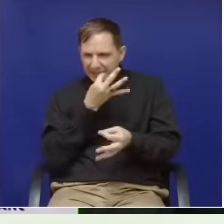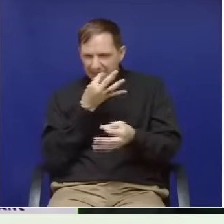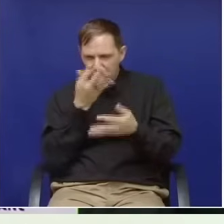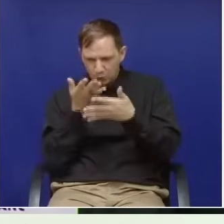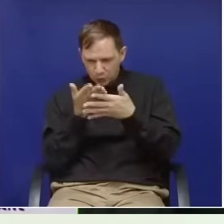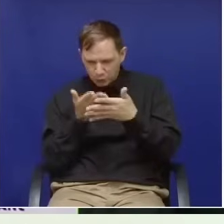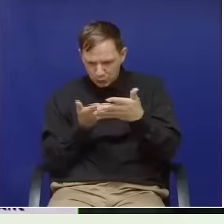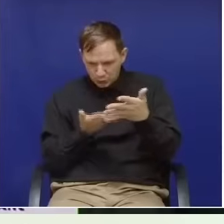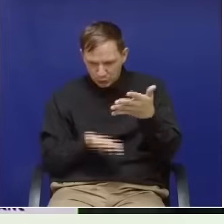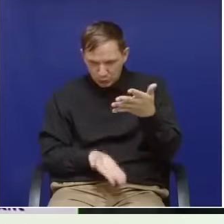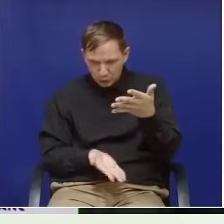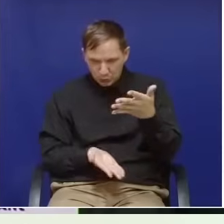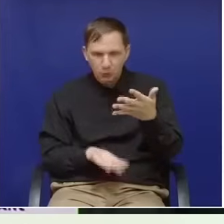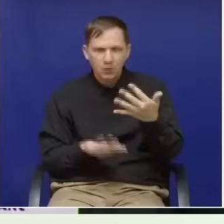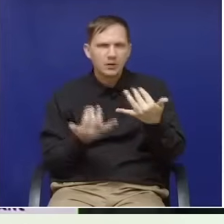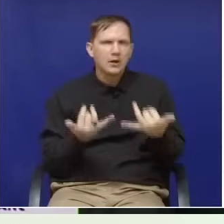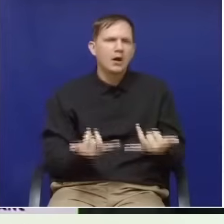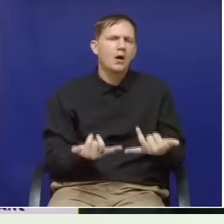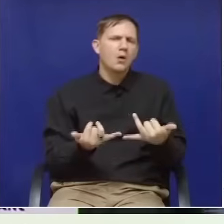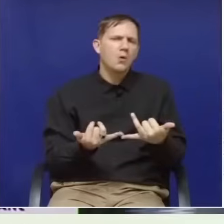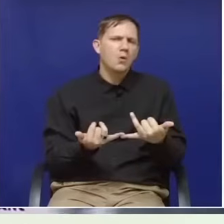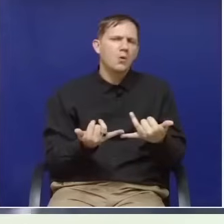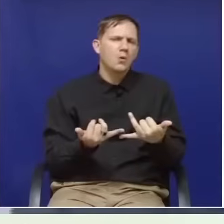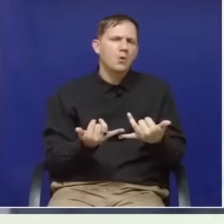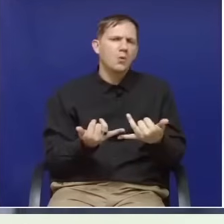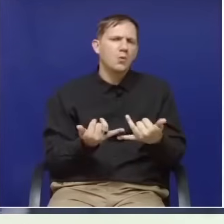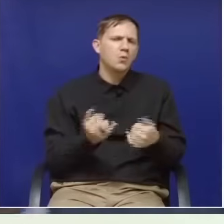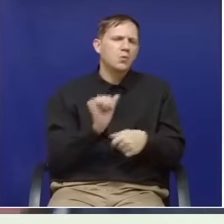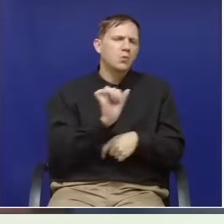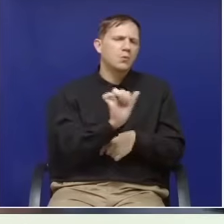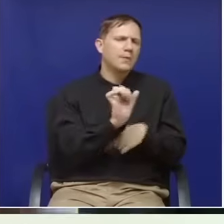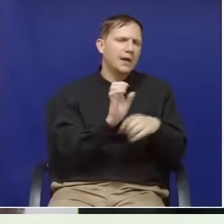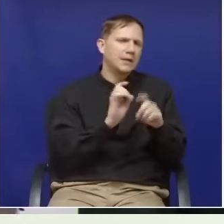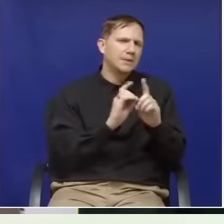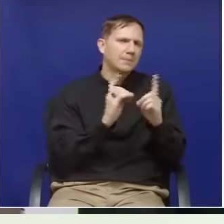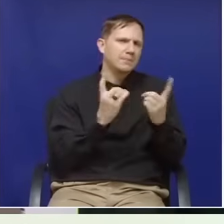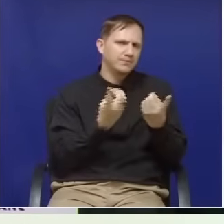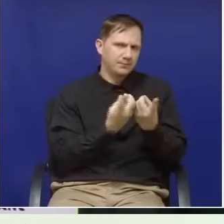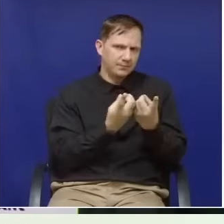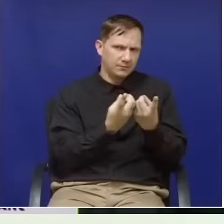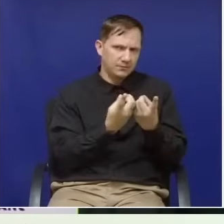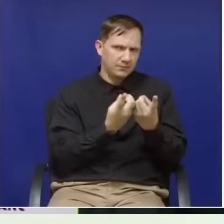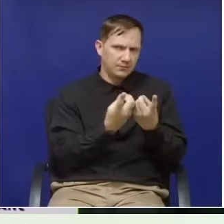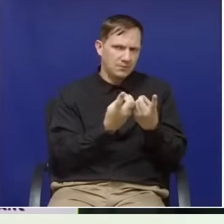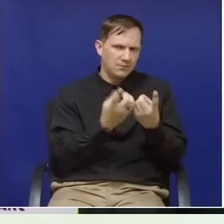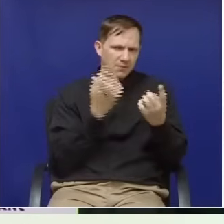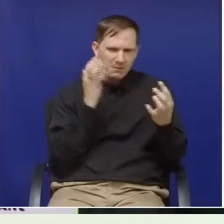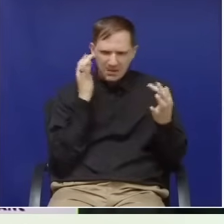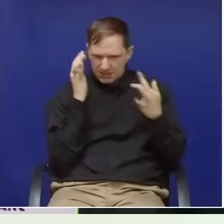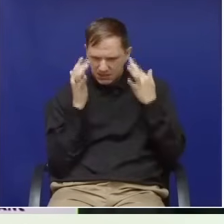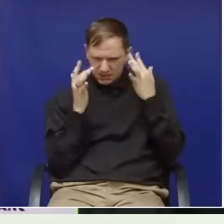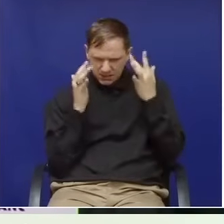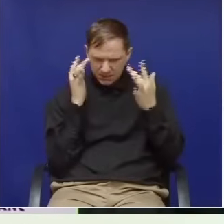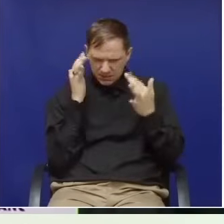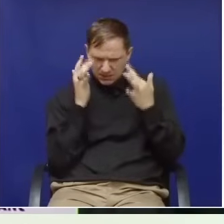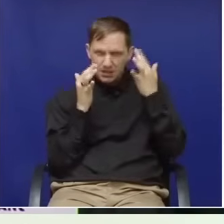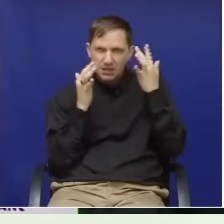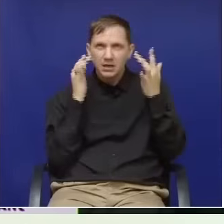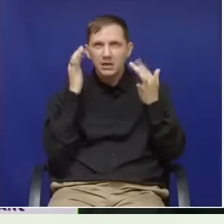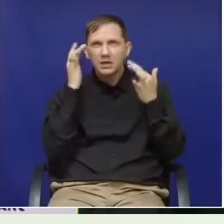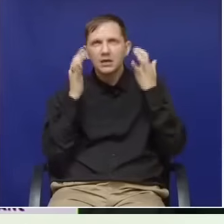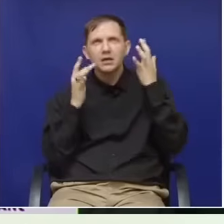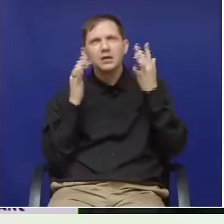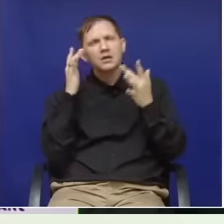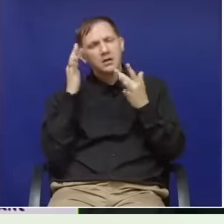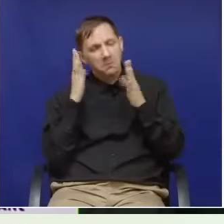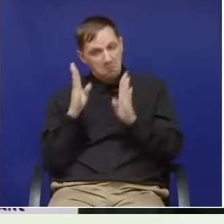security systems, are your department willing to reconsider the